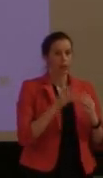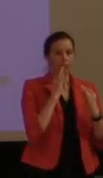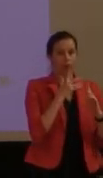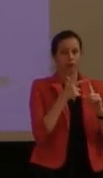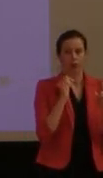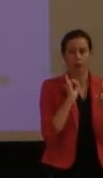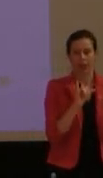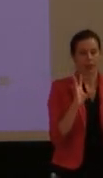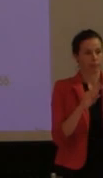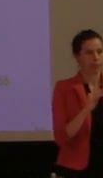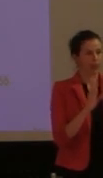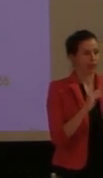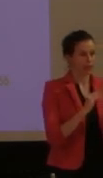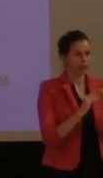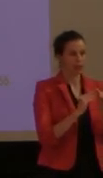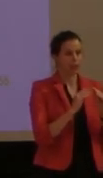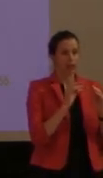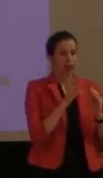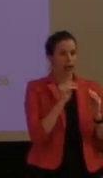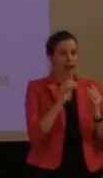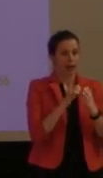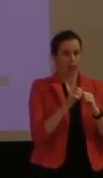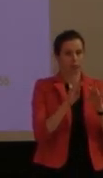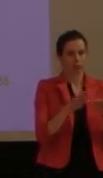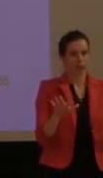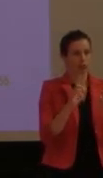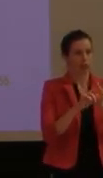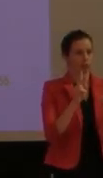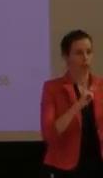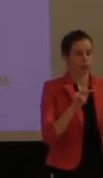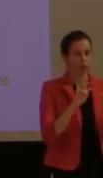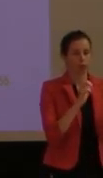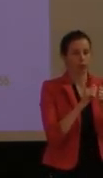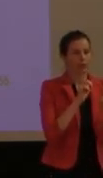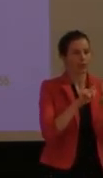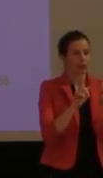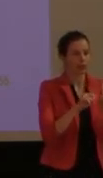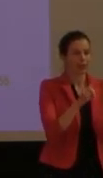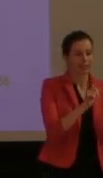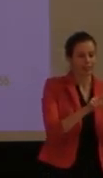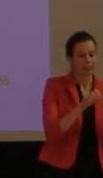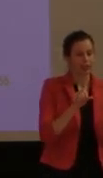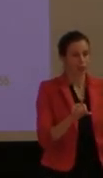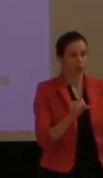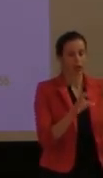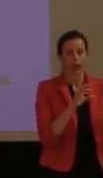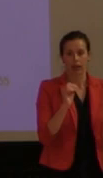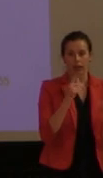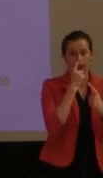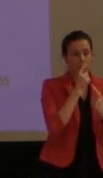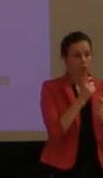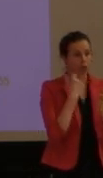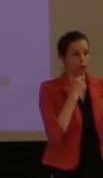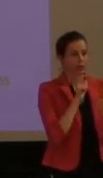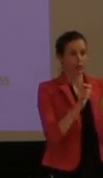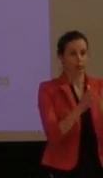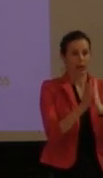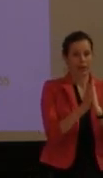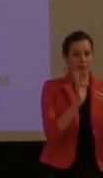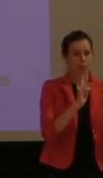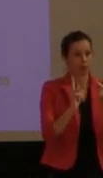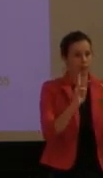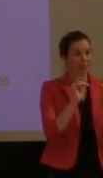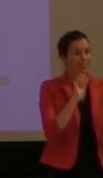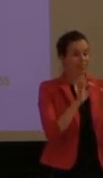how to ensure that results are communicated to participants with different needs, capabilities, and interests were that first and foremost. We need to ask participants if they